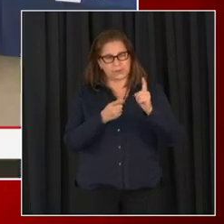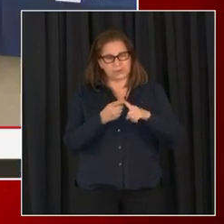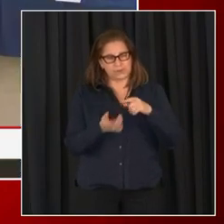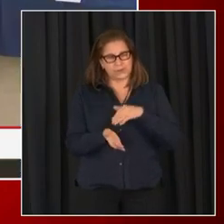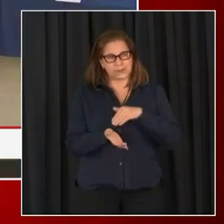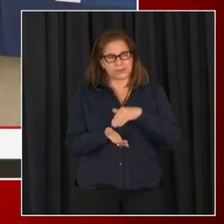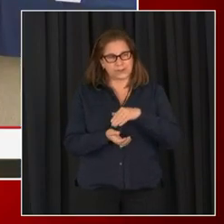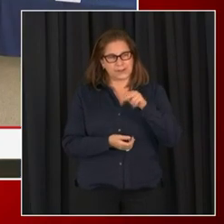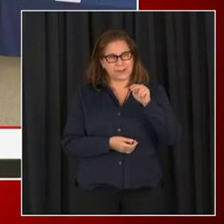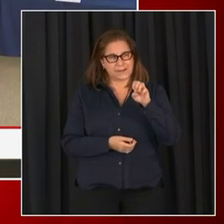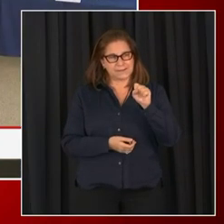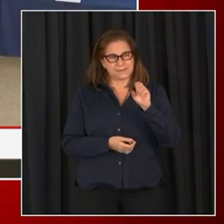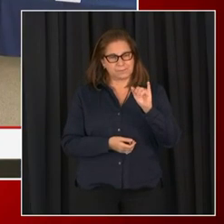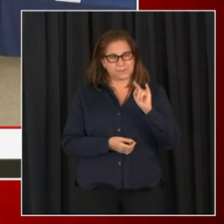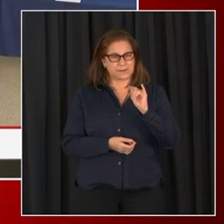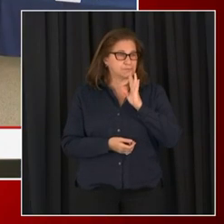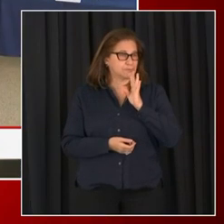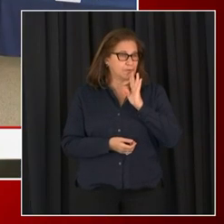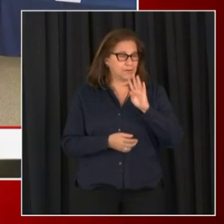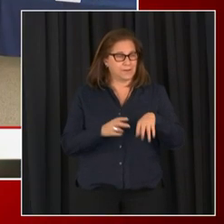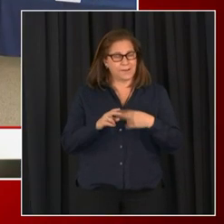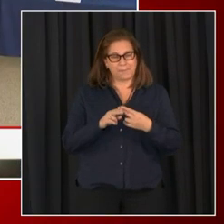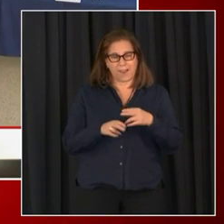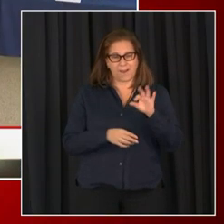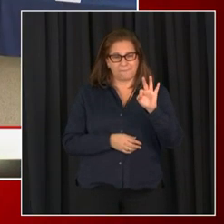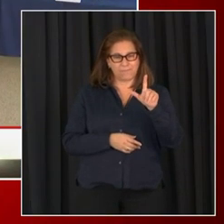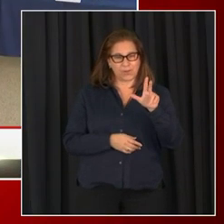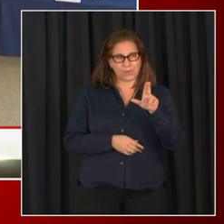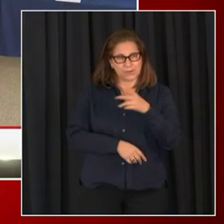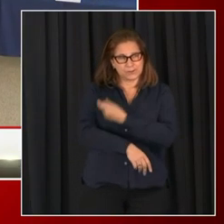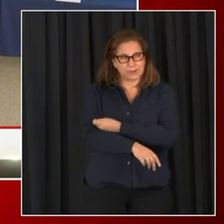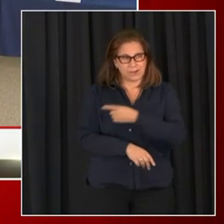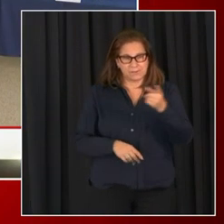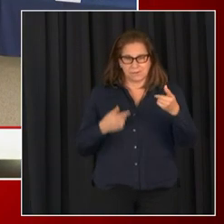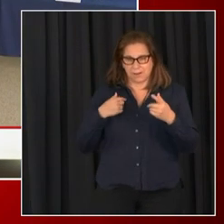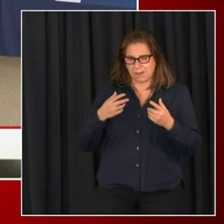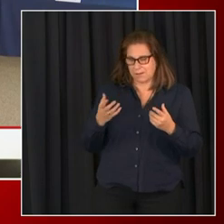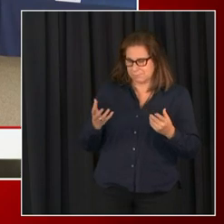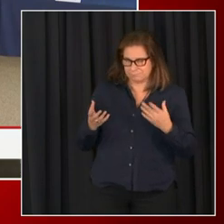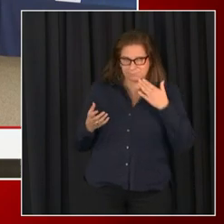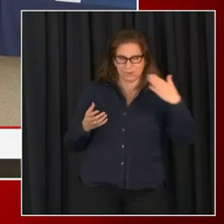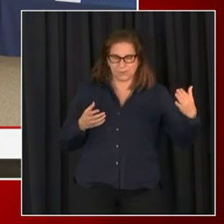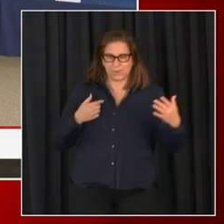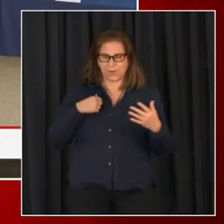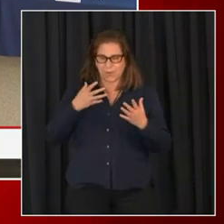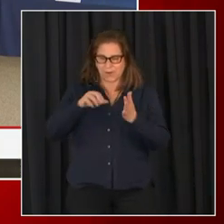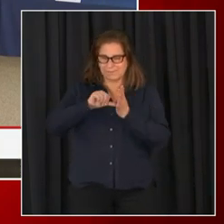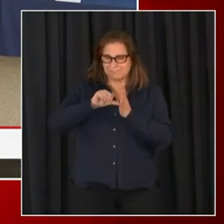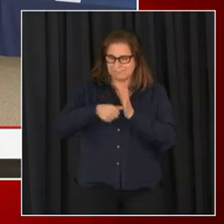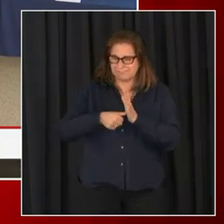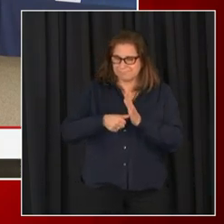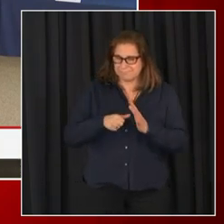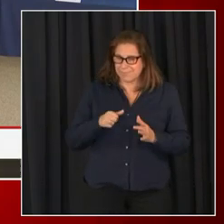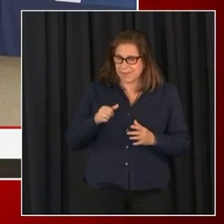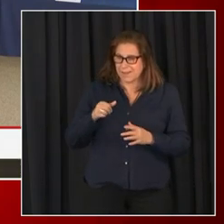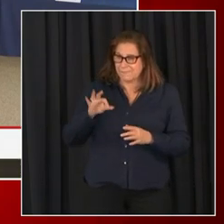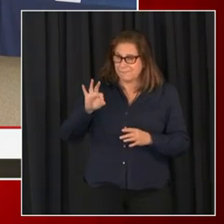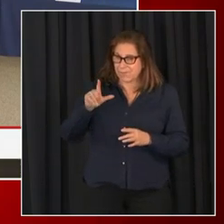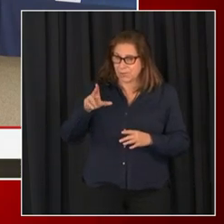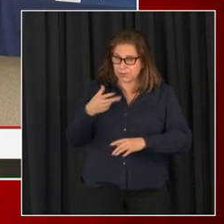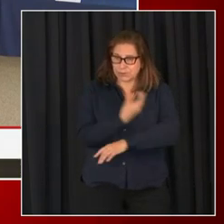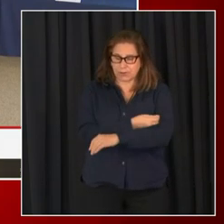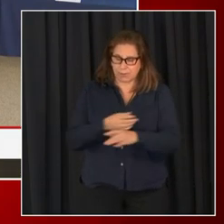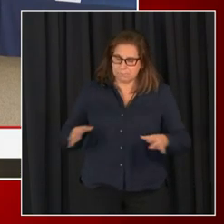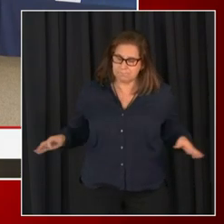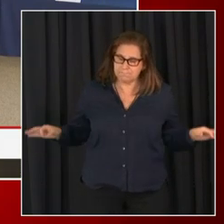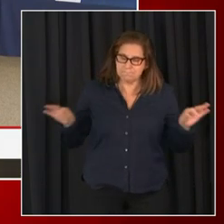the importance of everyone getting their flu shot, everyone 6 months of age and older. And it's been important for us every year